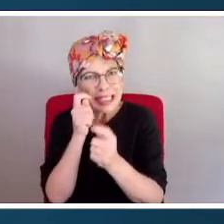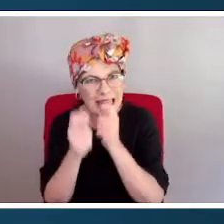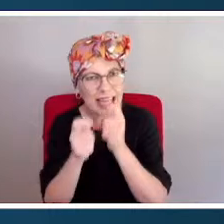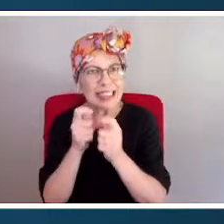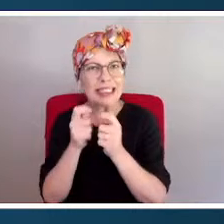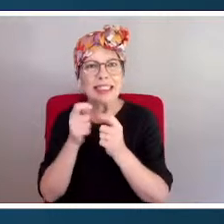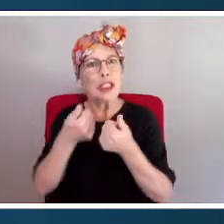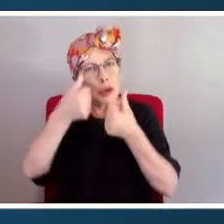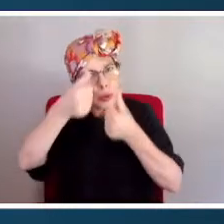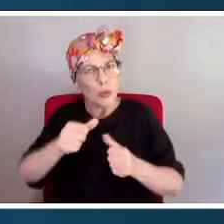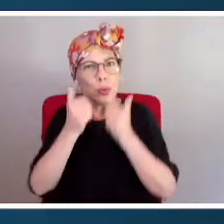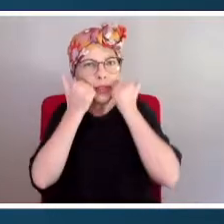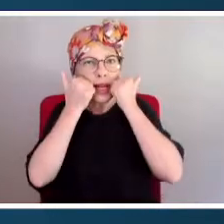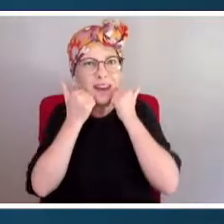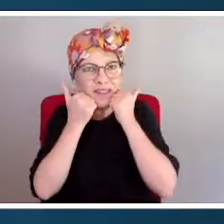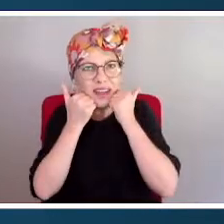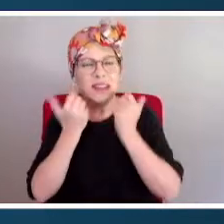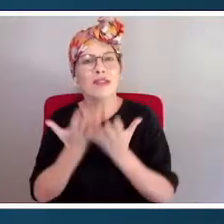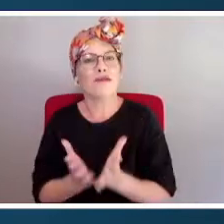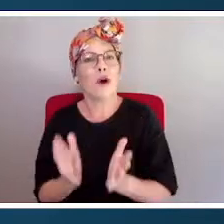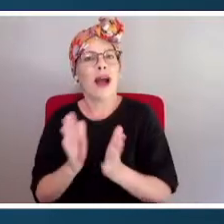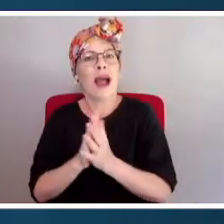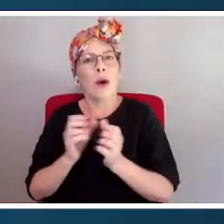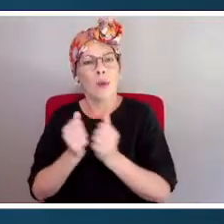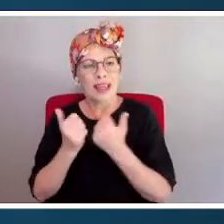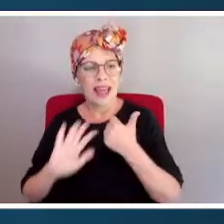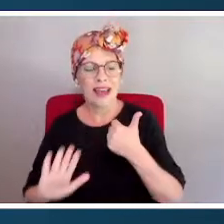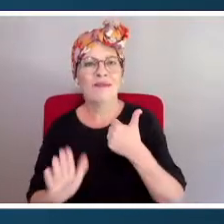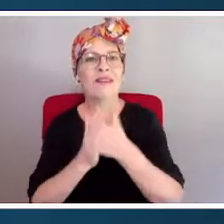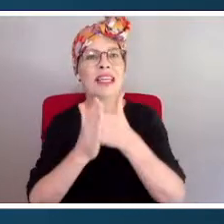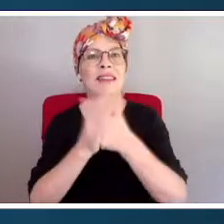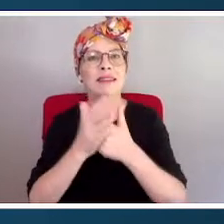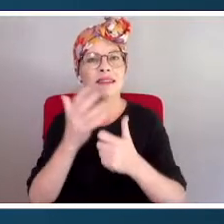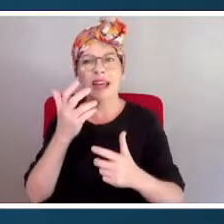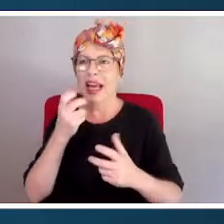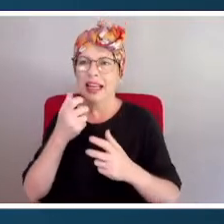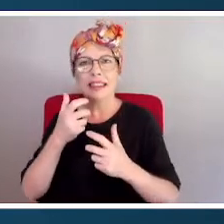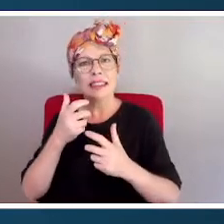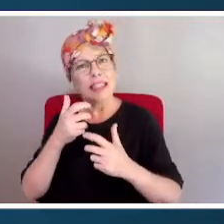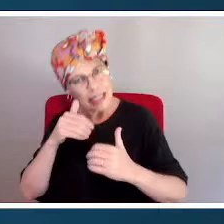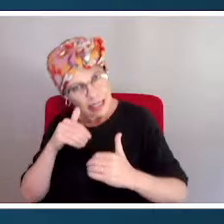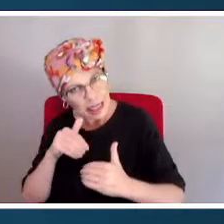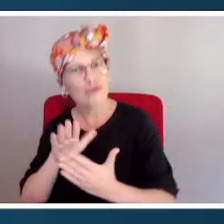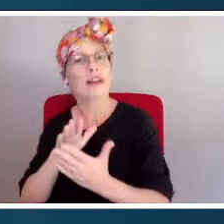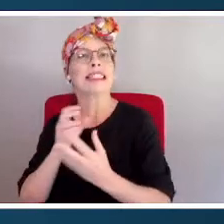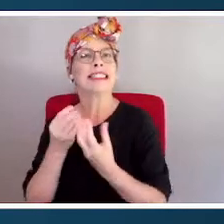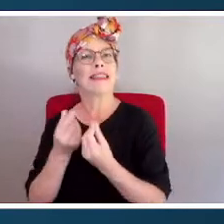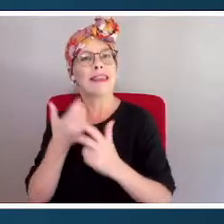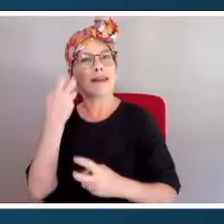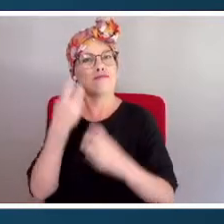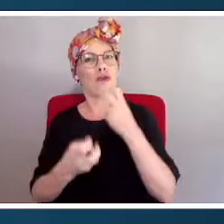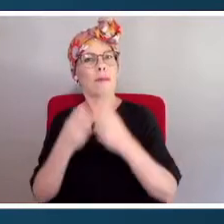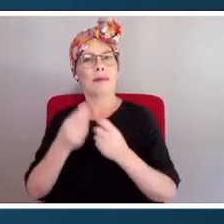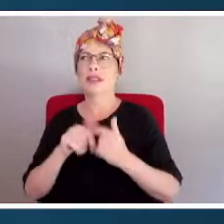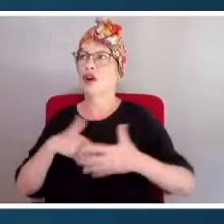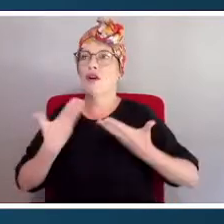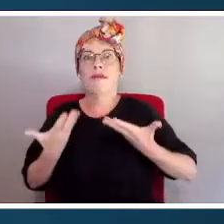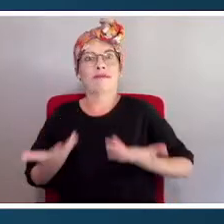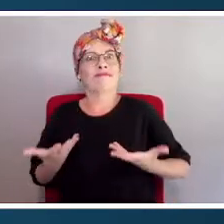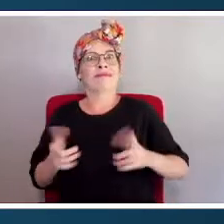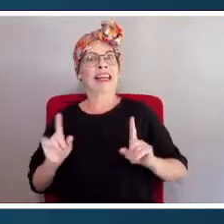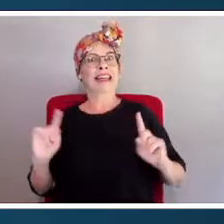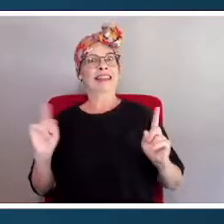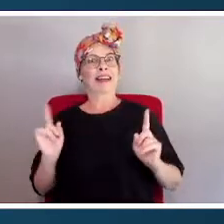as to how we might address some of the challenging problems of our time. So I would like to add my welcome to all of you and to wish you well